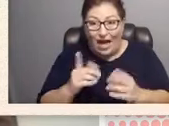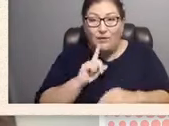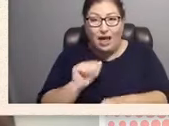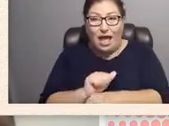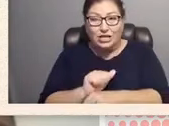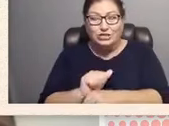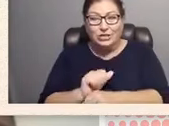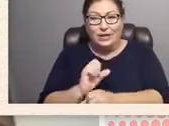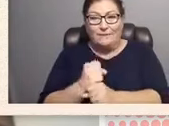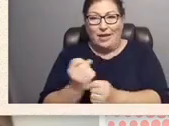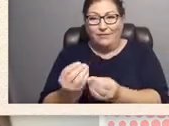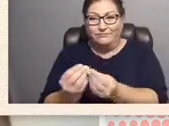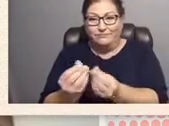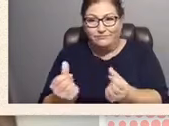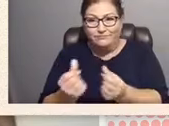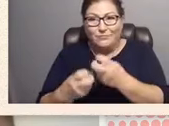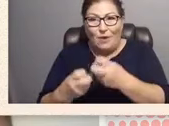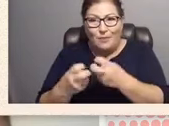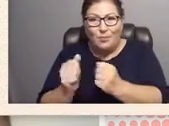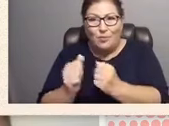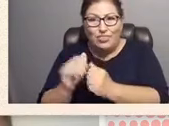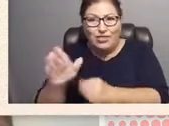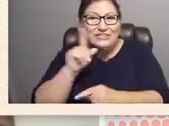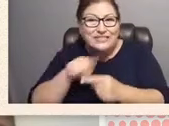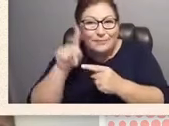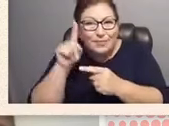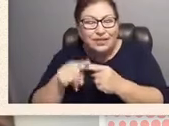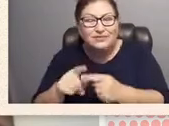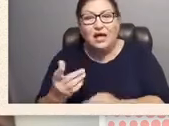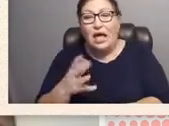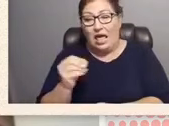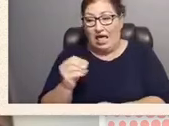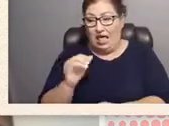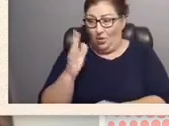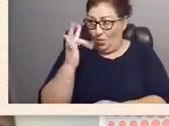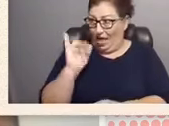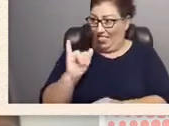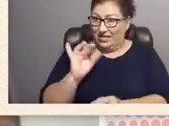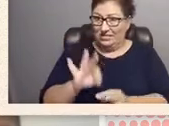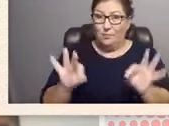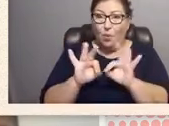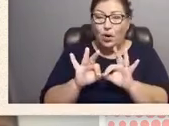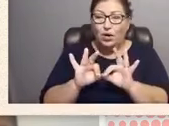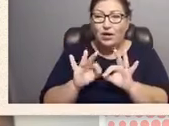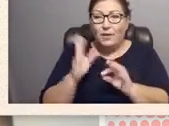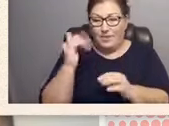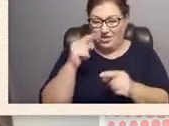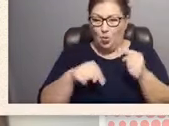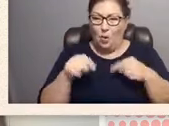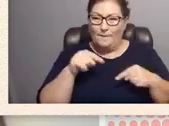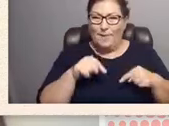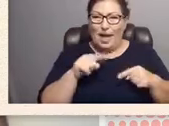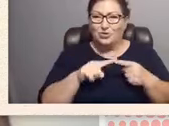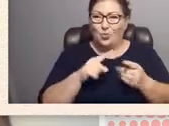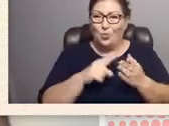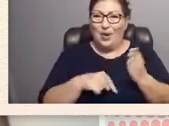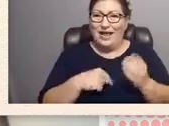their sibling. And why I think is important, because going back to what I said about